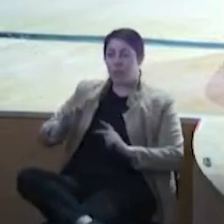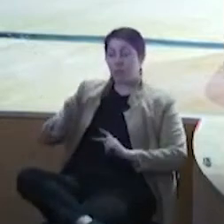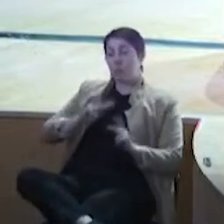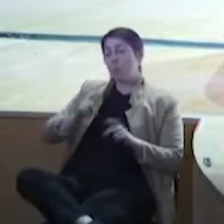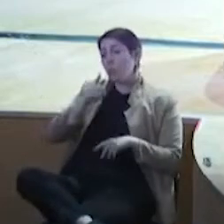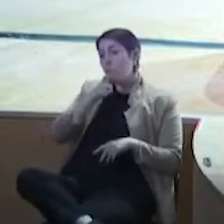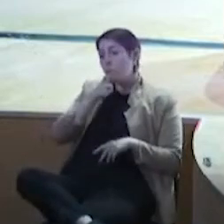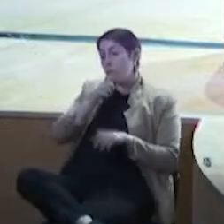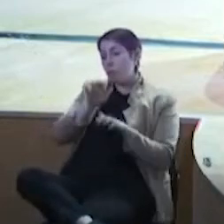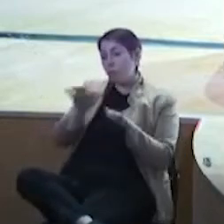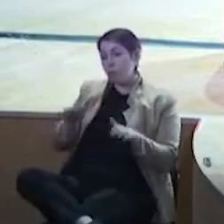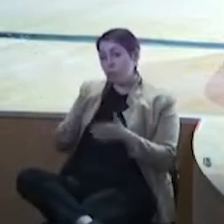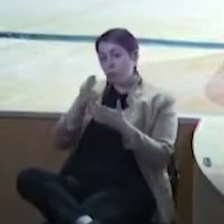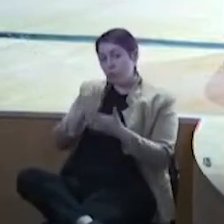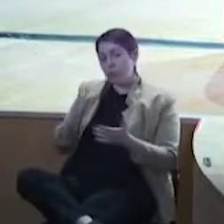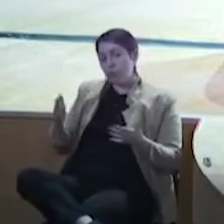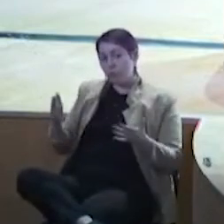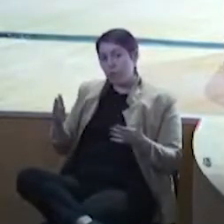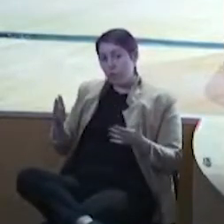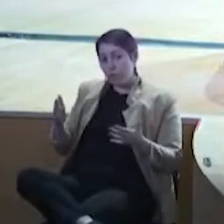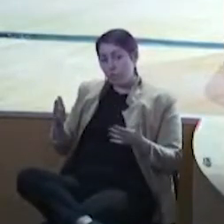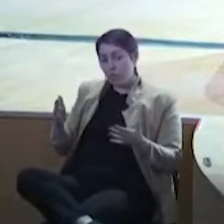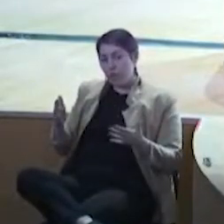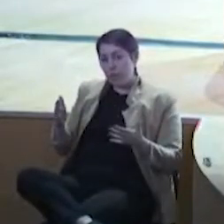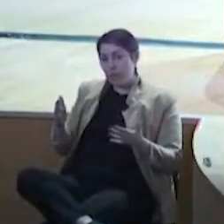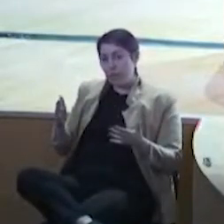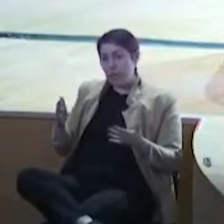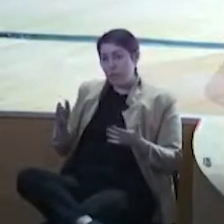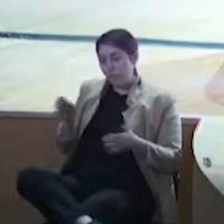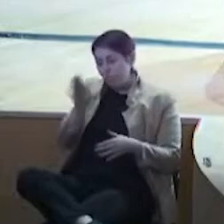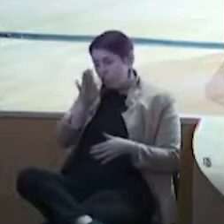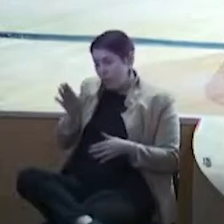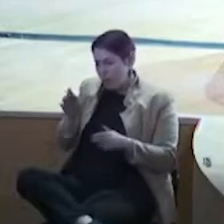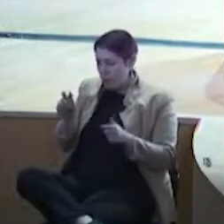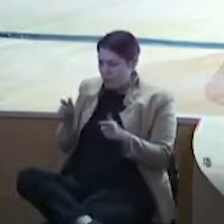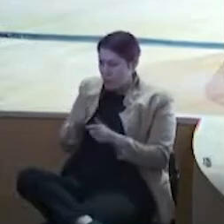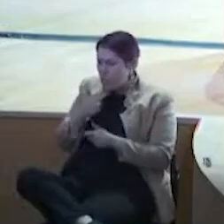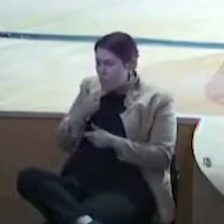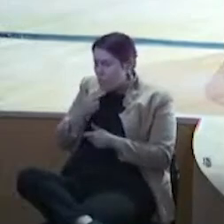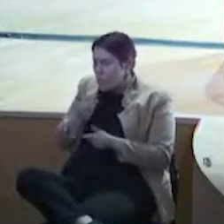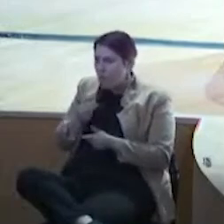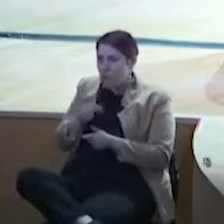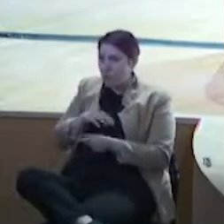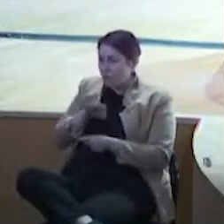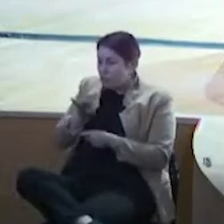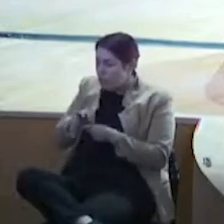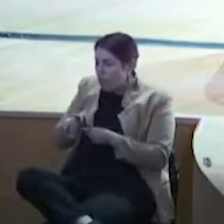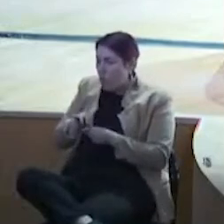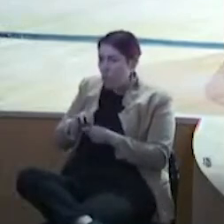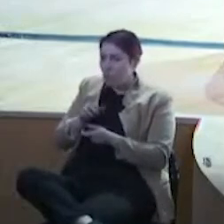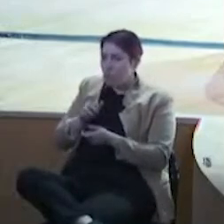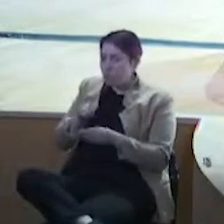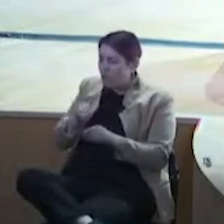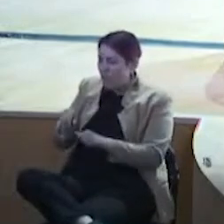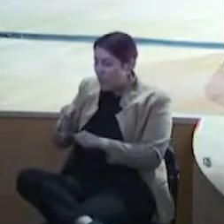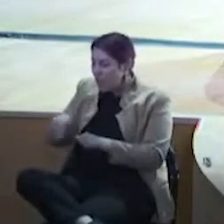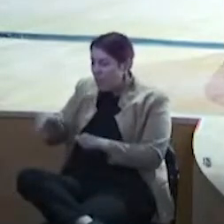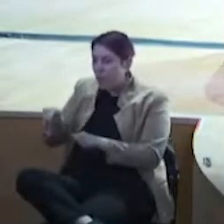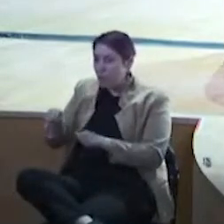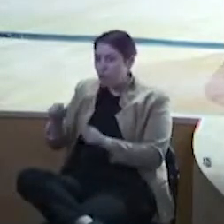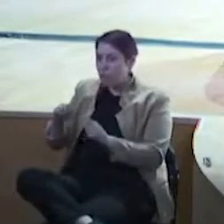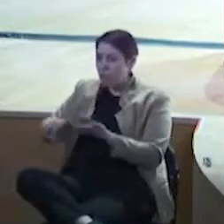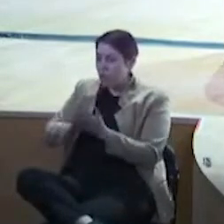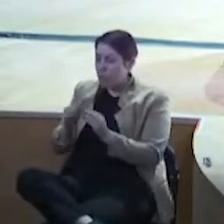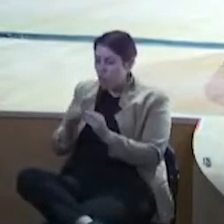things correctly to scale their operations by voting with our dollars, those entities become